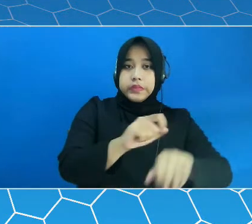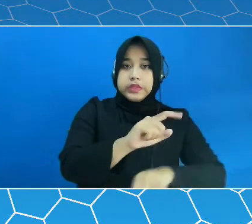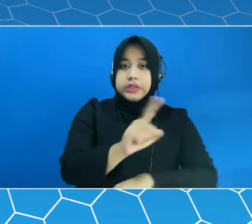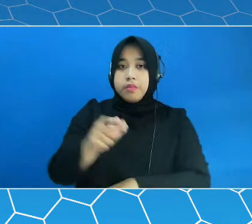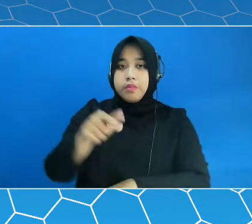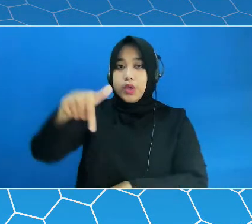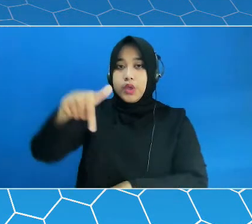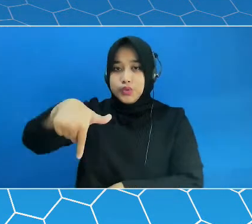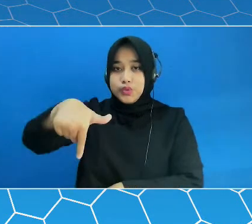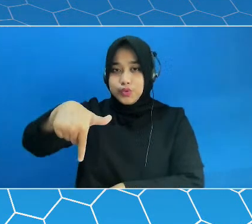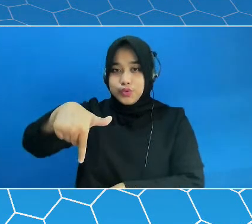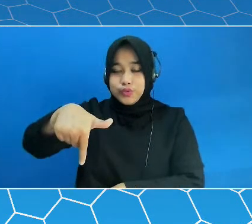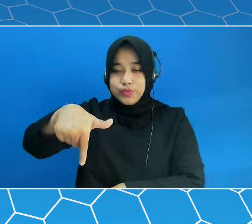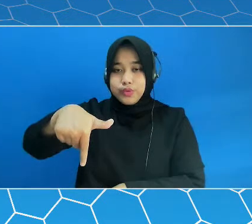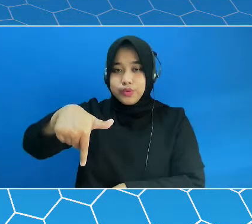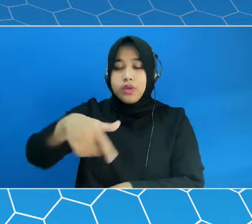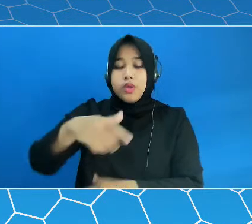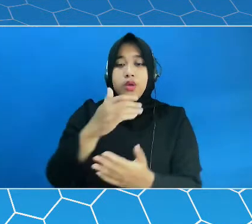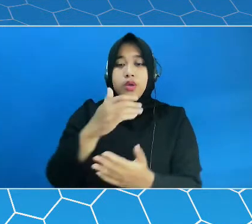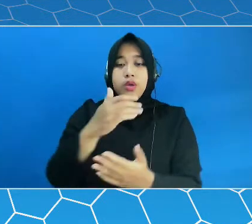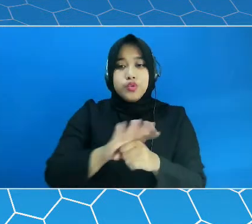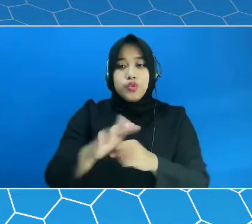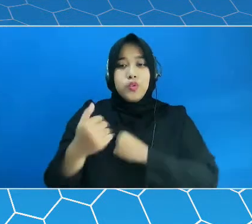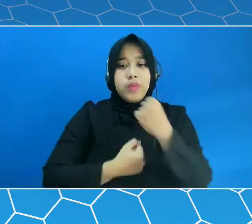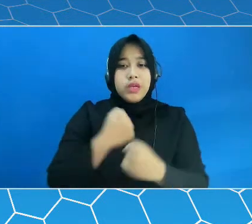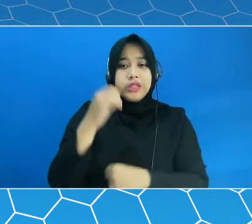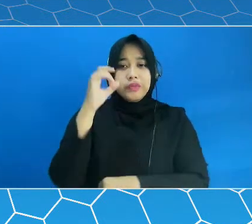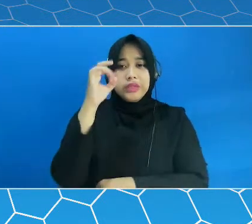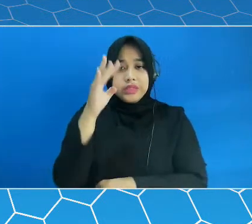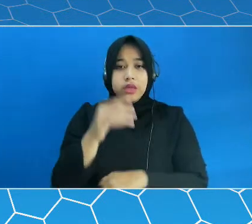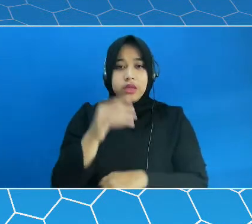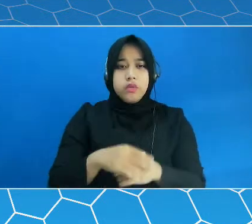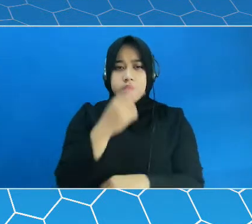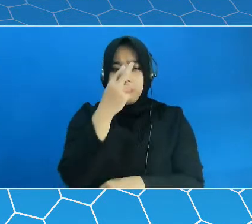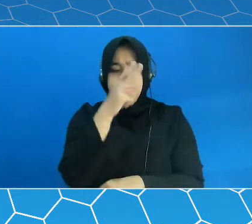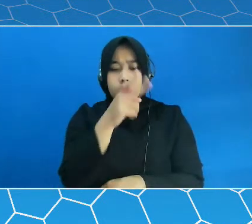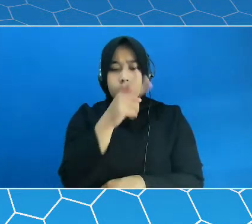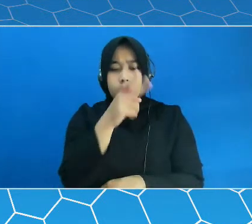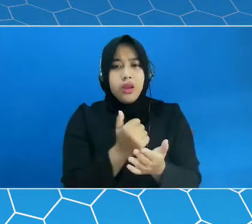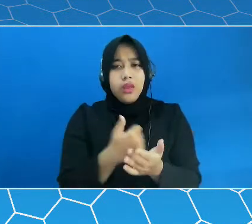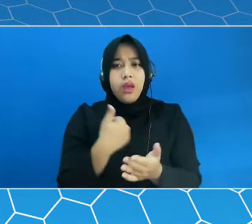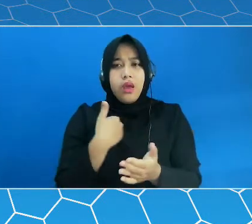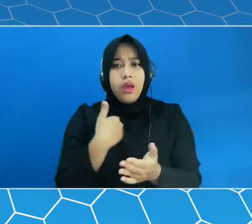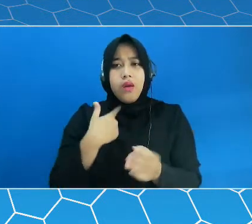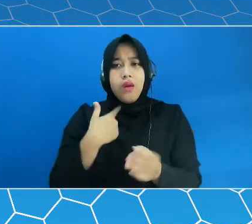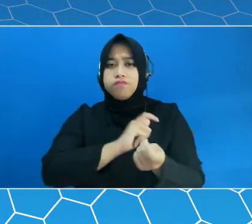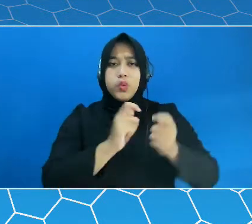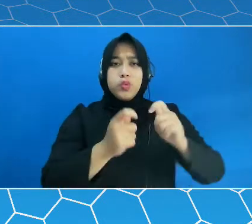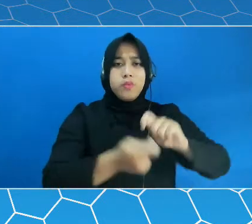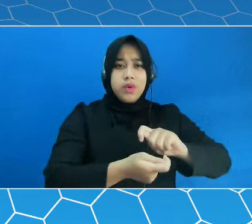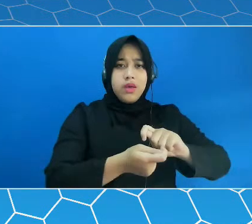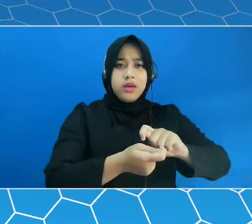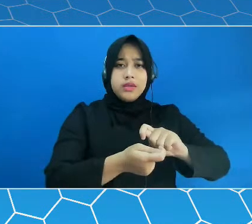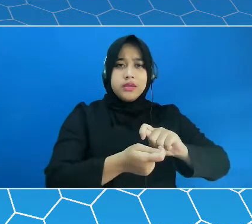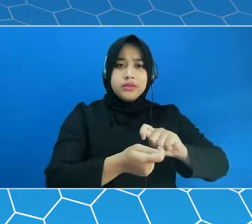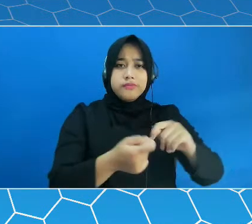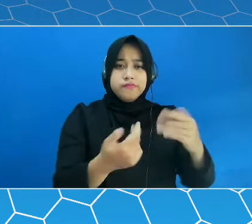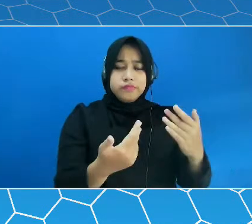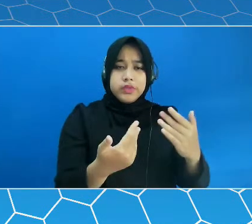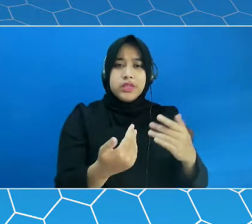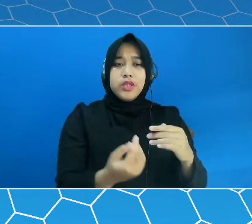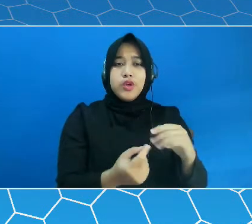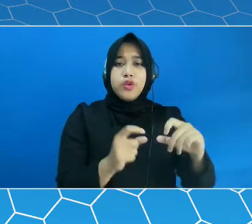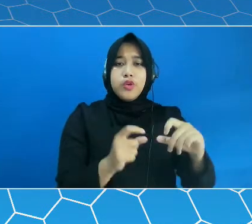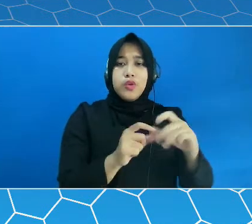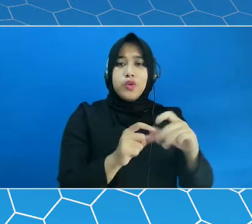But we can also observe changes over time if you look at the vertical axis, which represent the study days. We